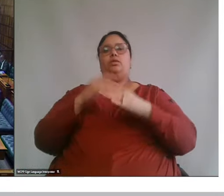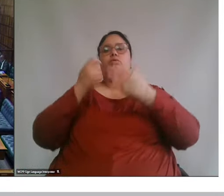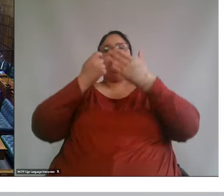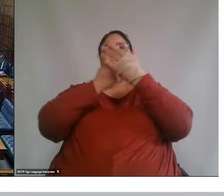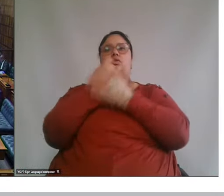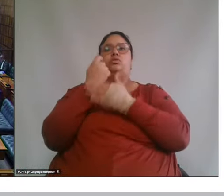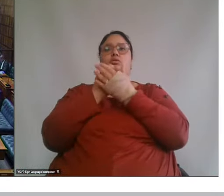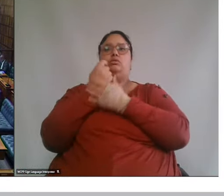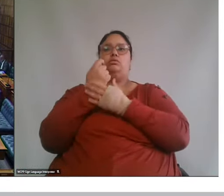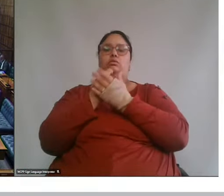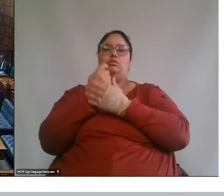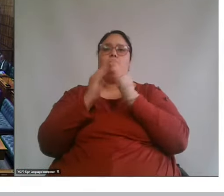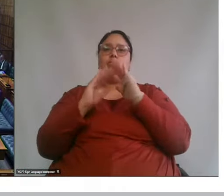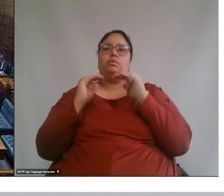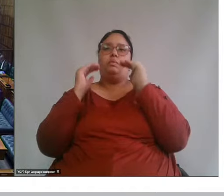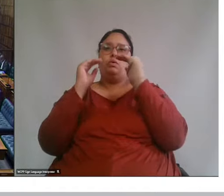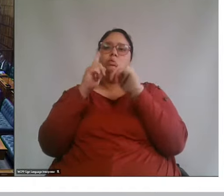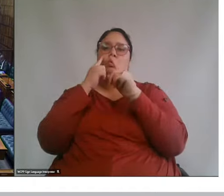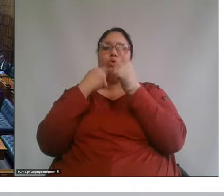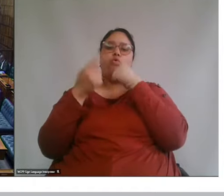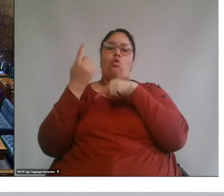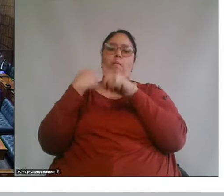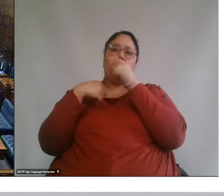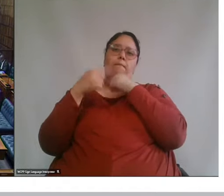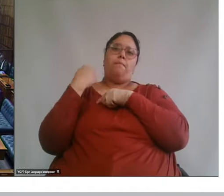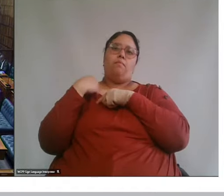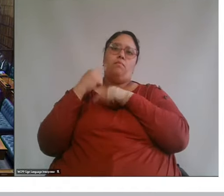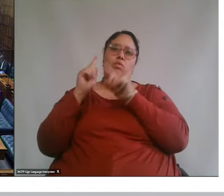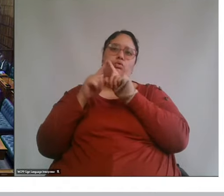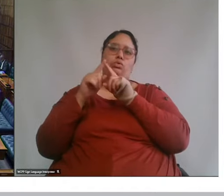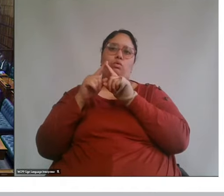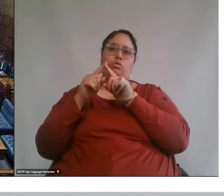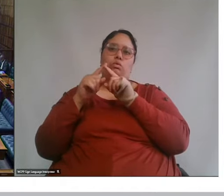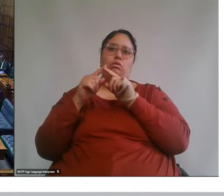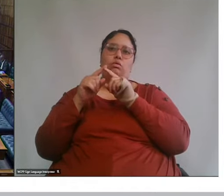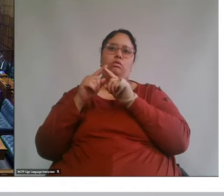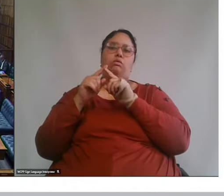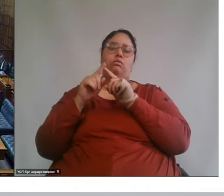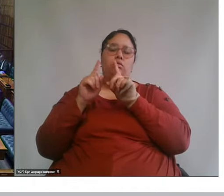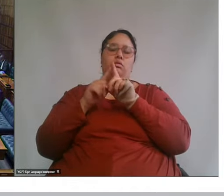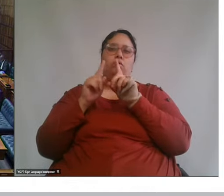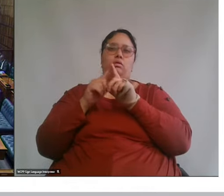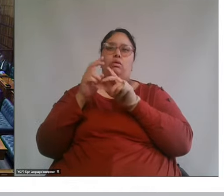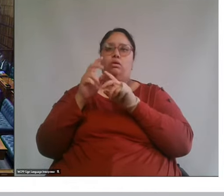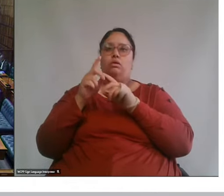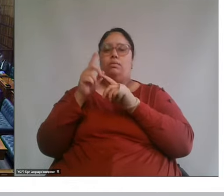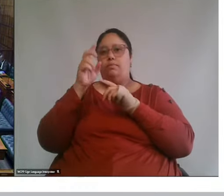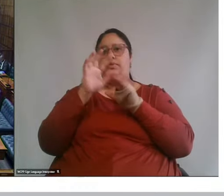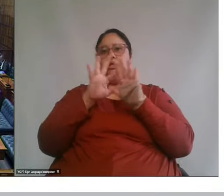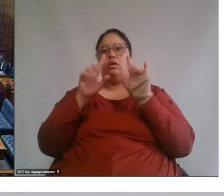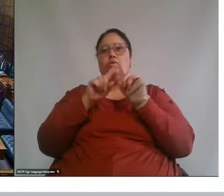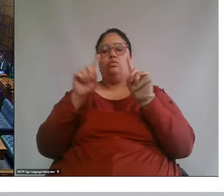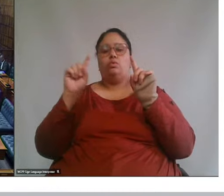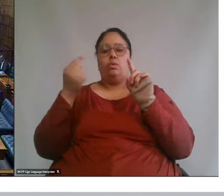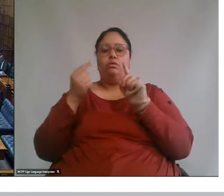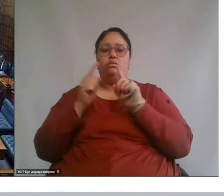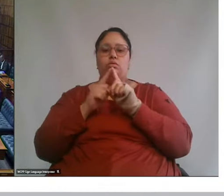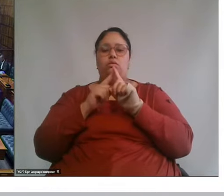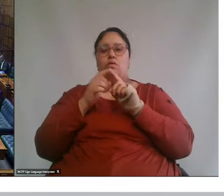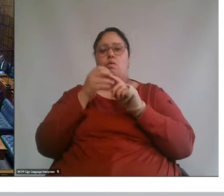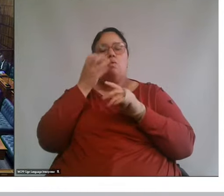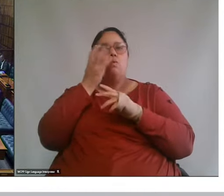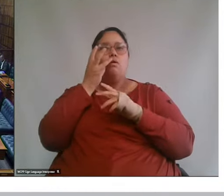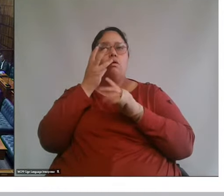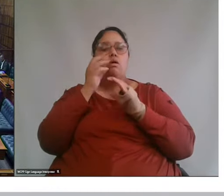promotion and I'm going back to your uh blackowned wine labels